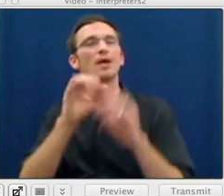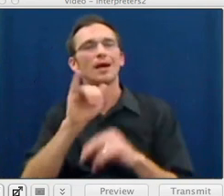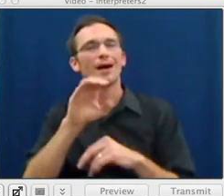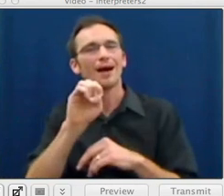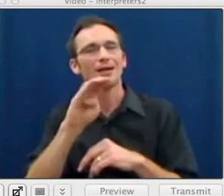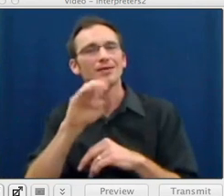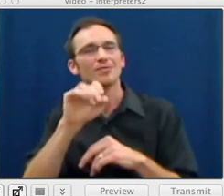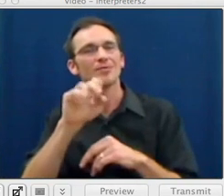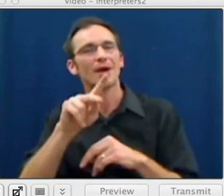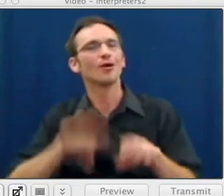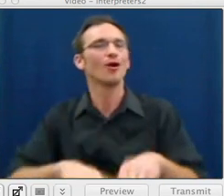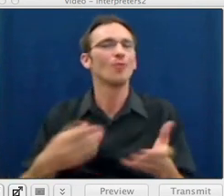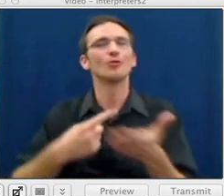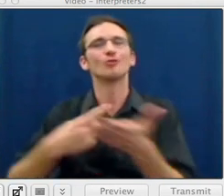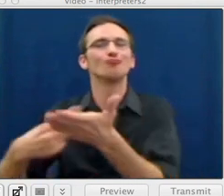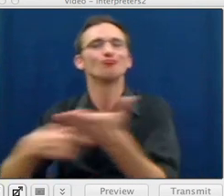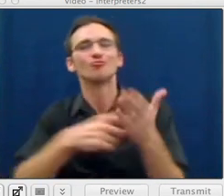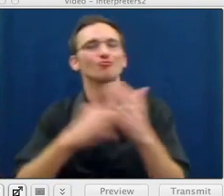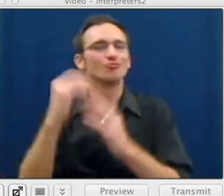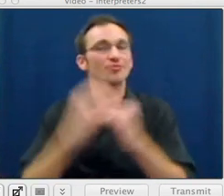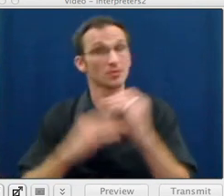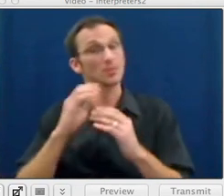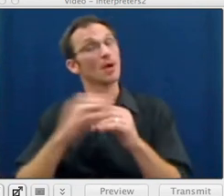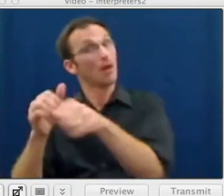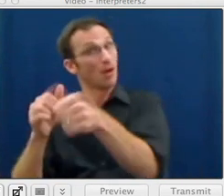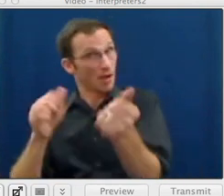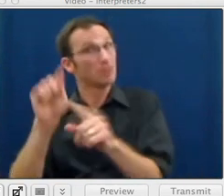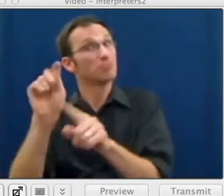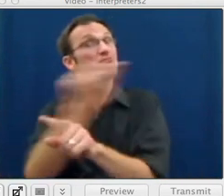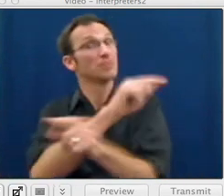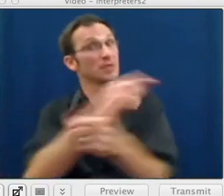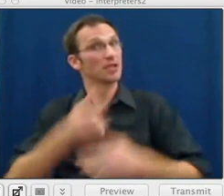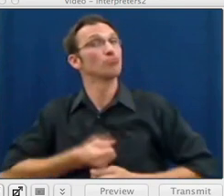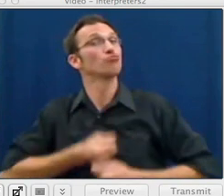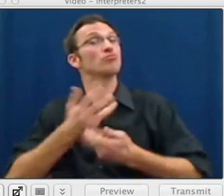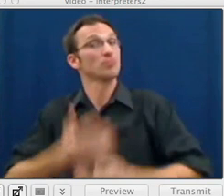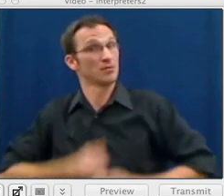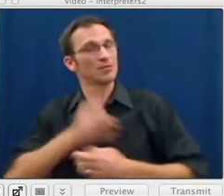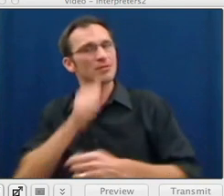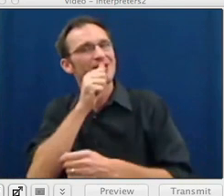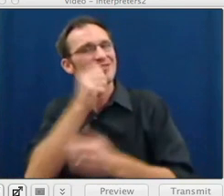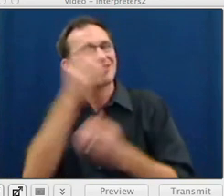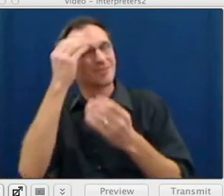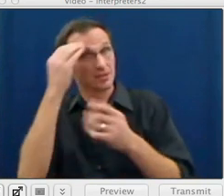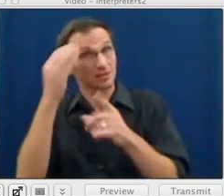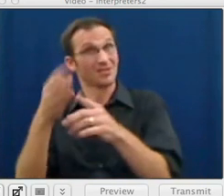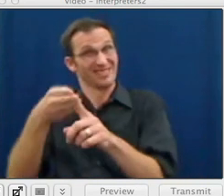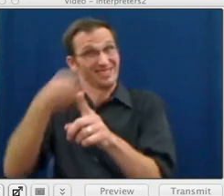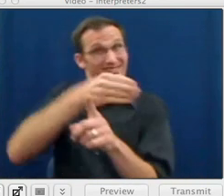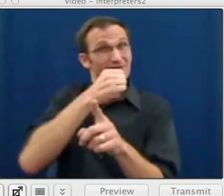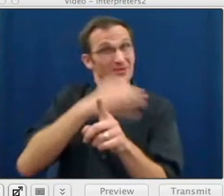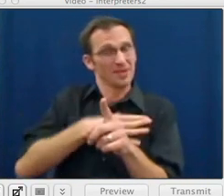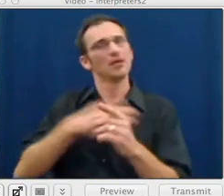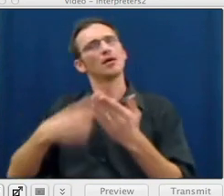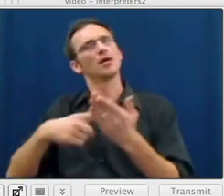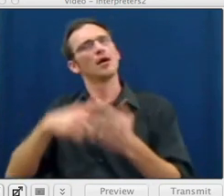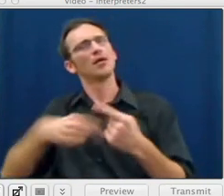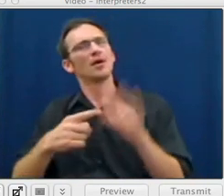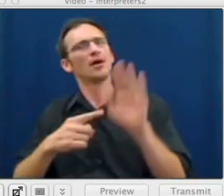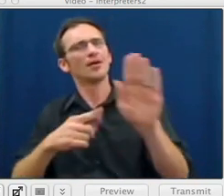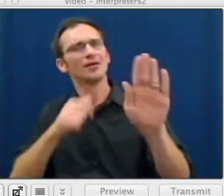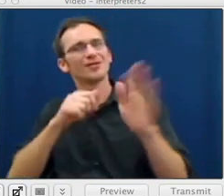The hearing woman before her said gastric bypass surgery, correct? That there are differing cultural values on information sharing between